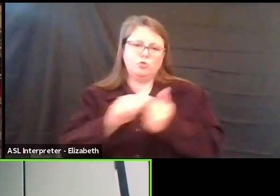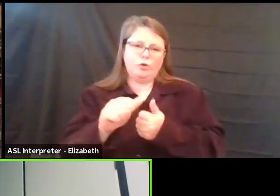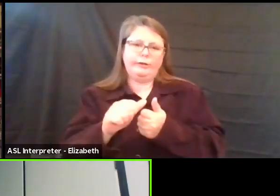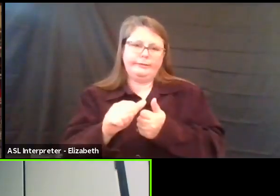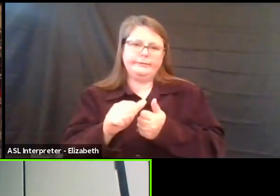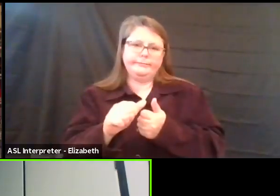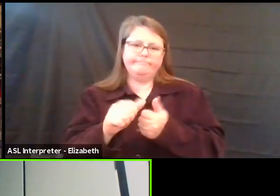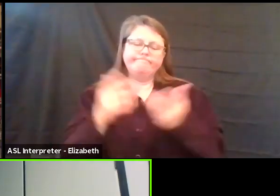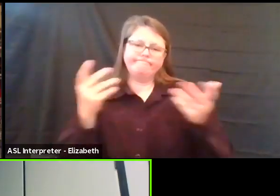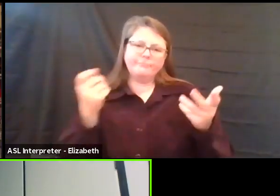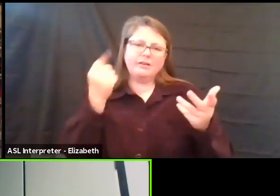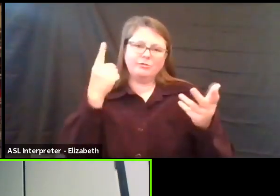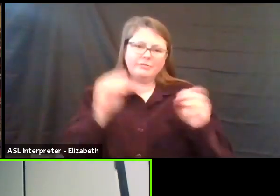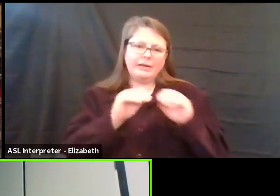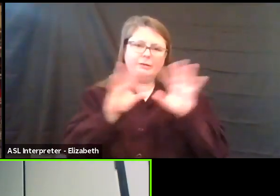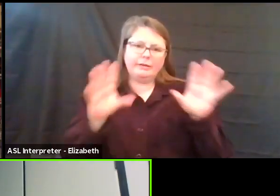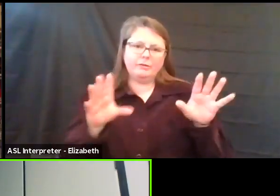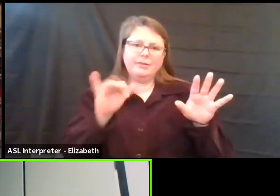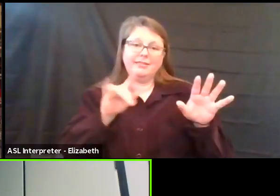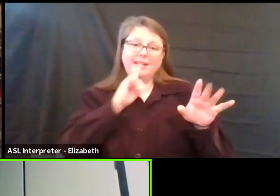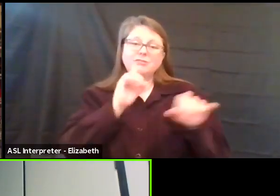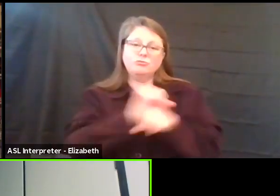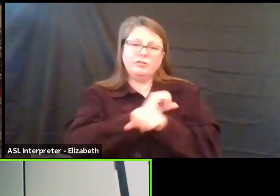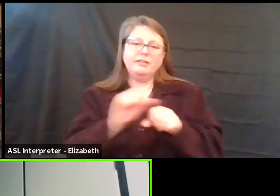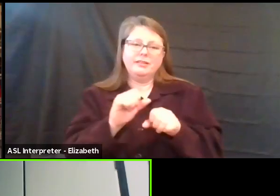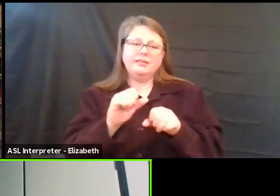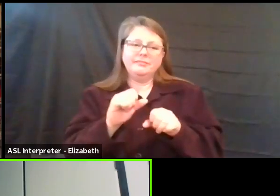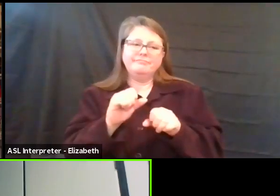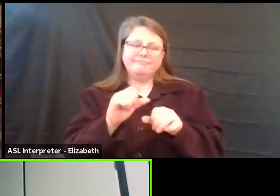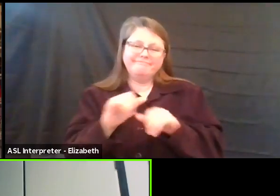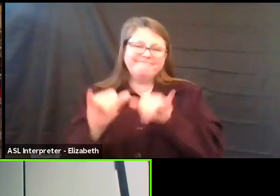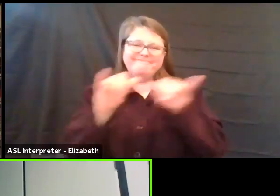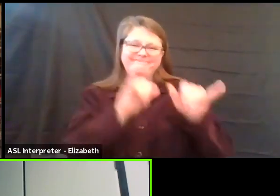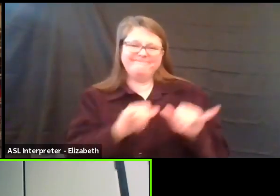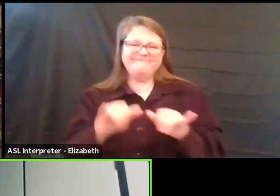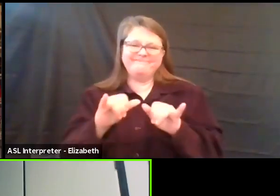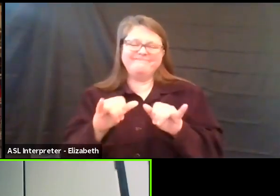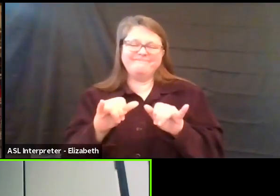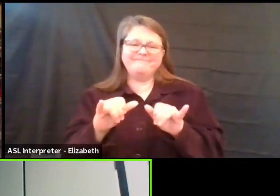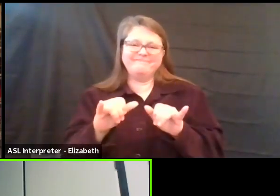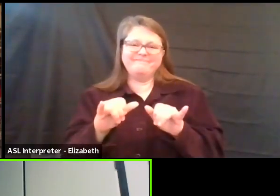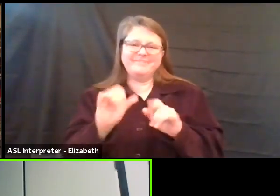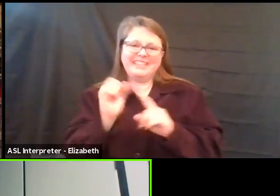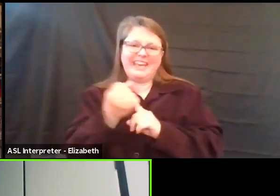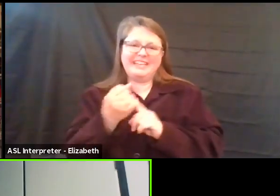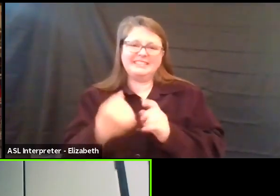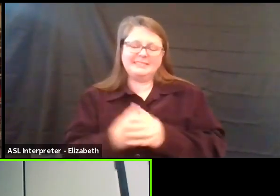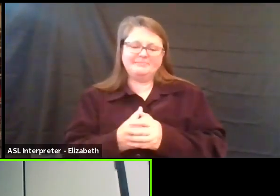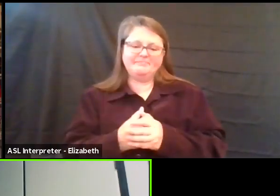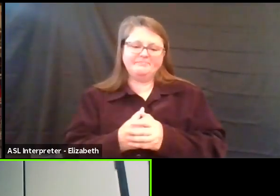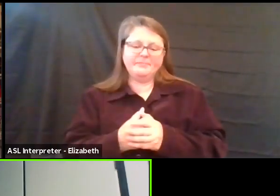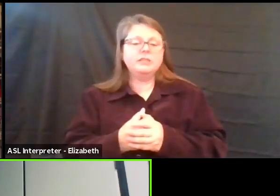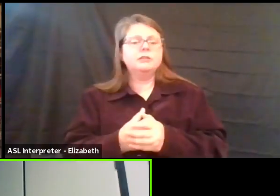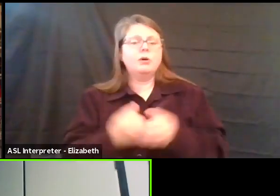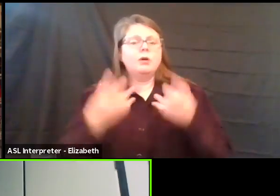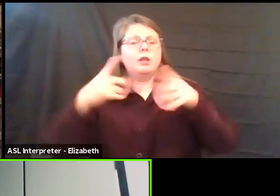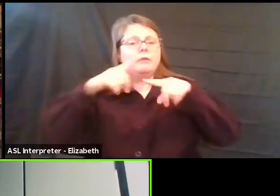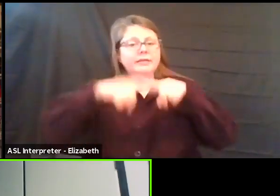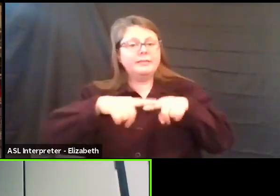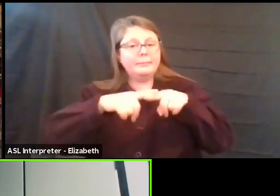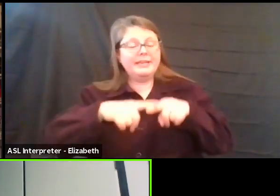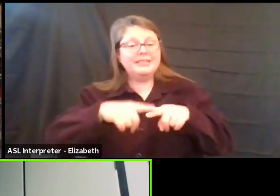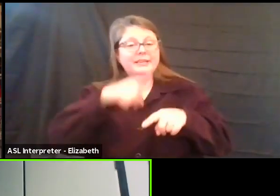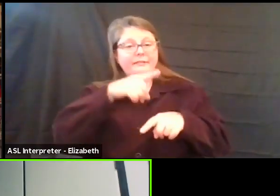case. And it depends a lot on if you have insurance, because if you